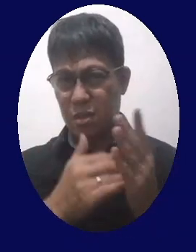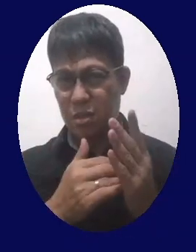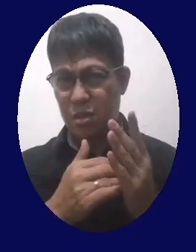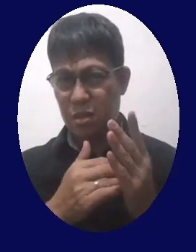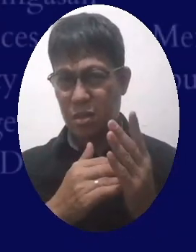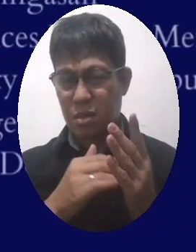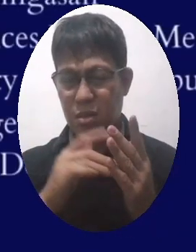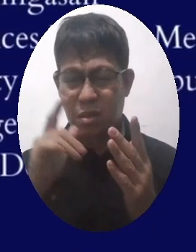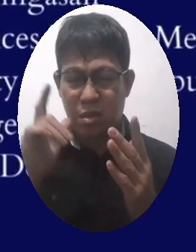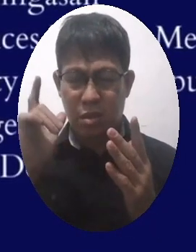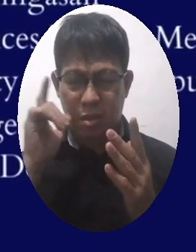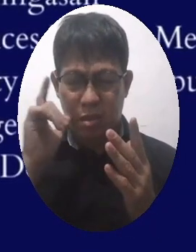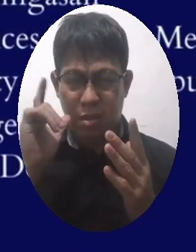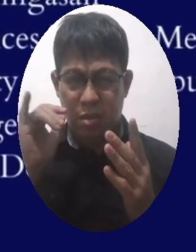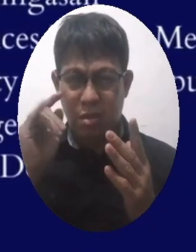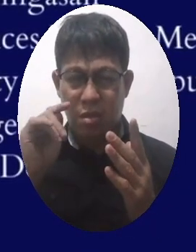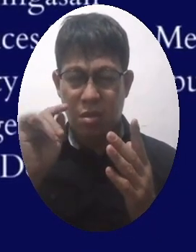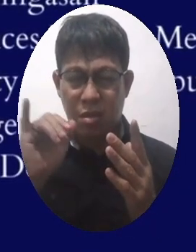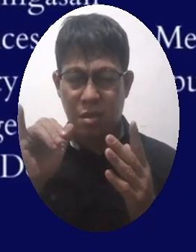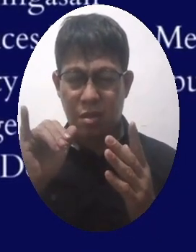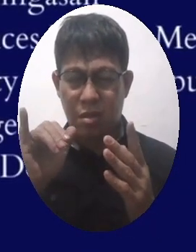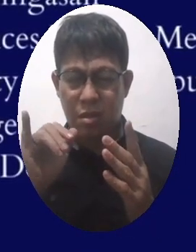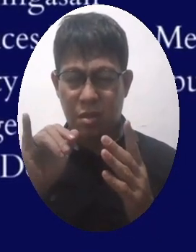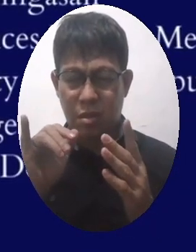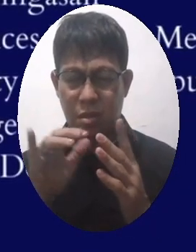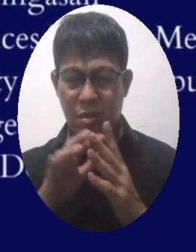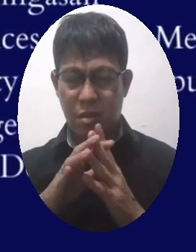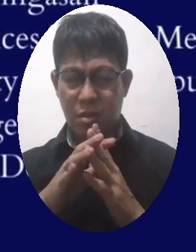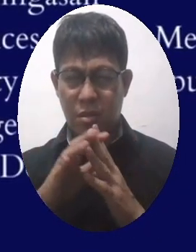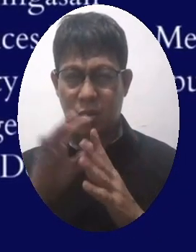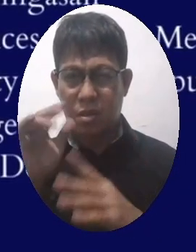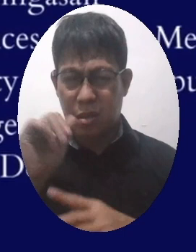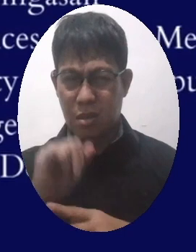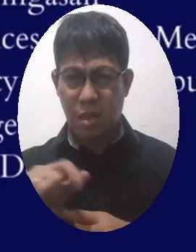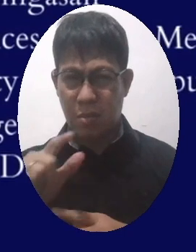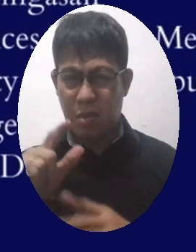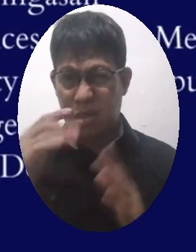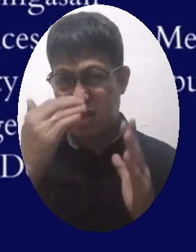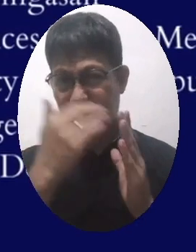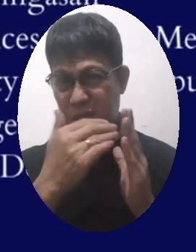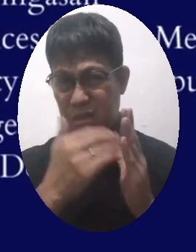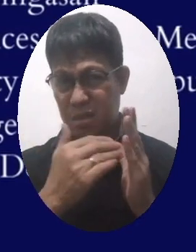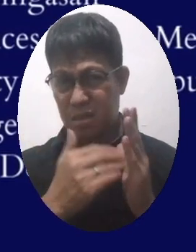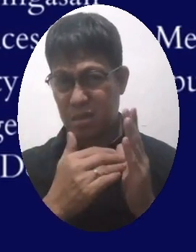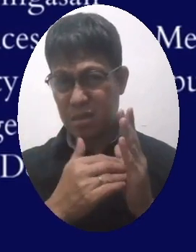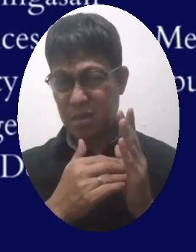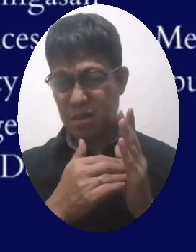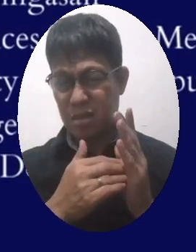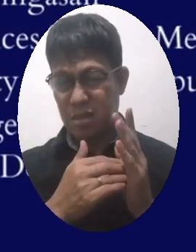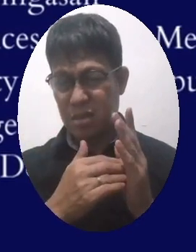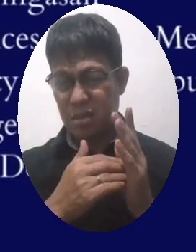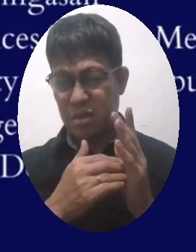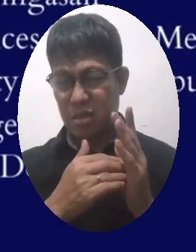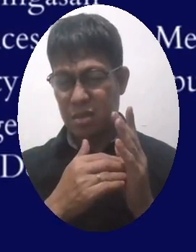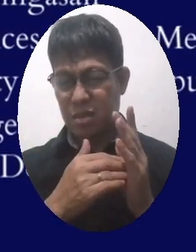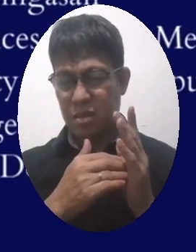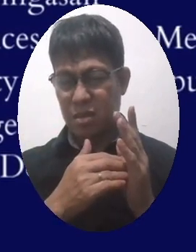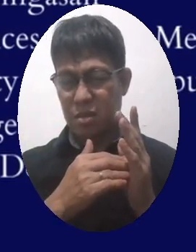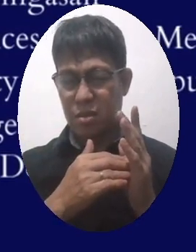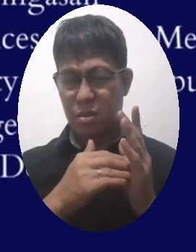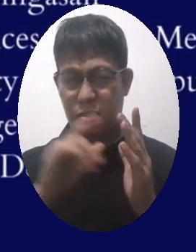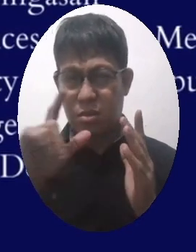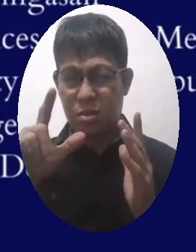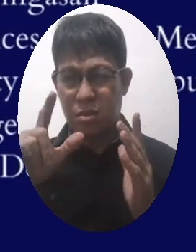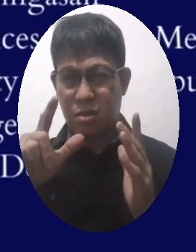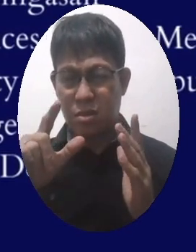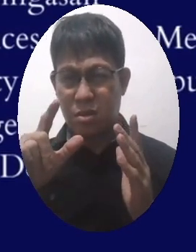Foundation, Leleth Maamo and Lee Maamo, Pasita Leviste, Luis Veloso, Griseldo Gonzalez,